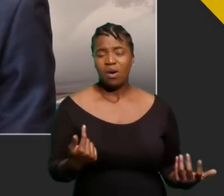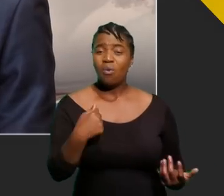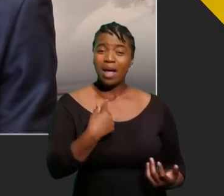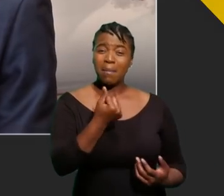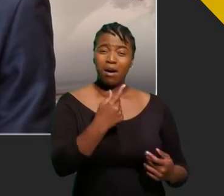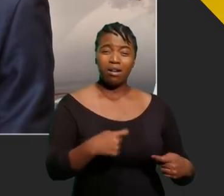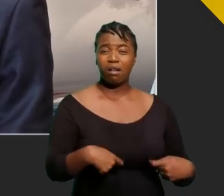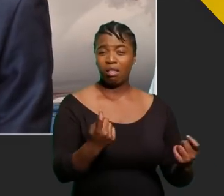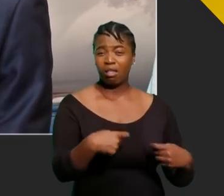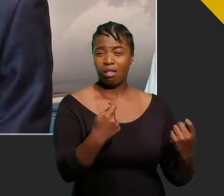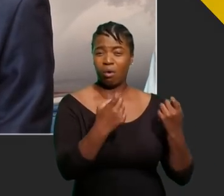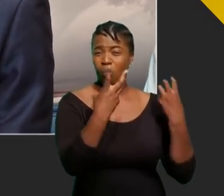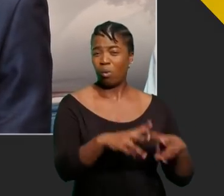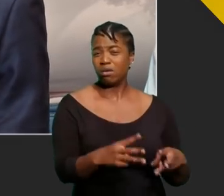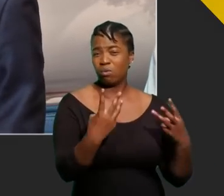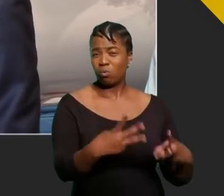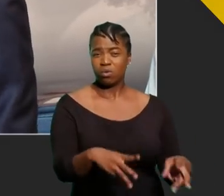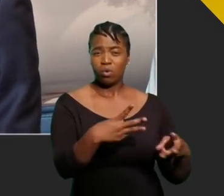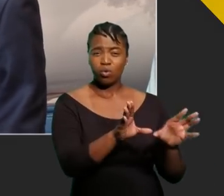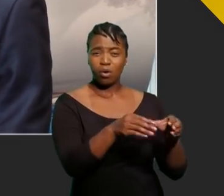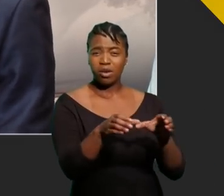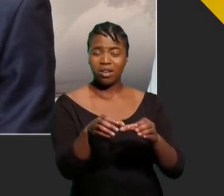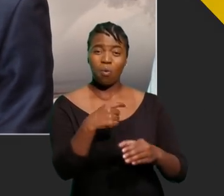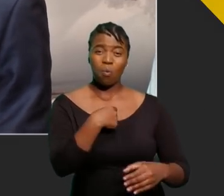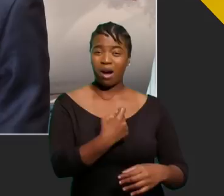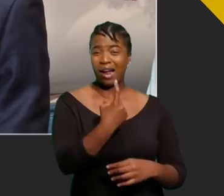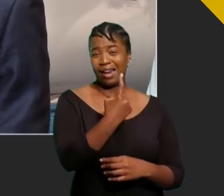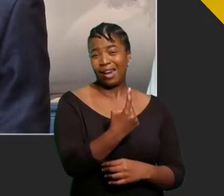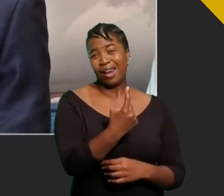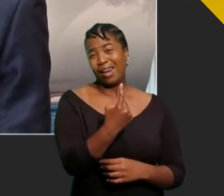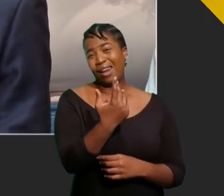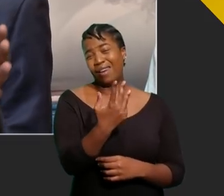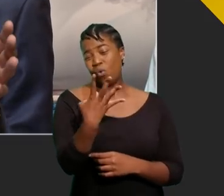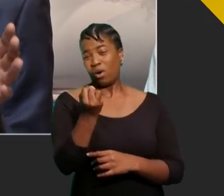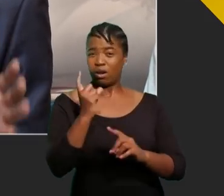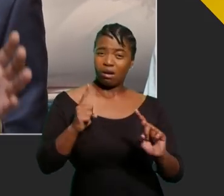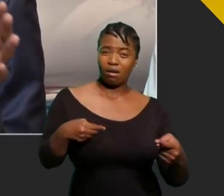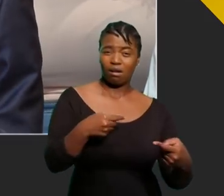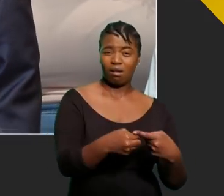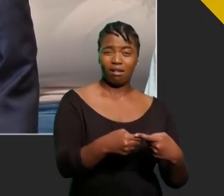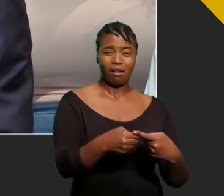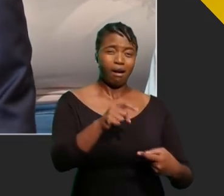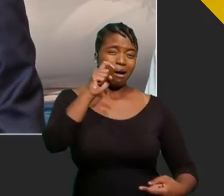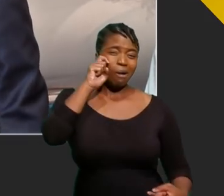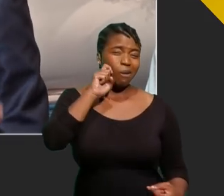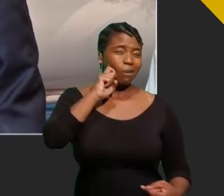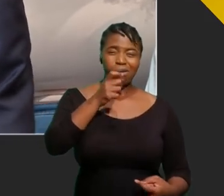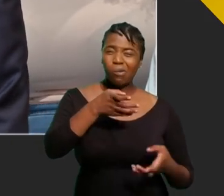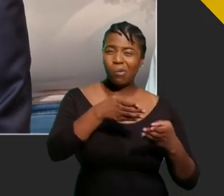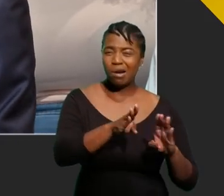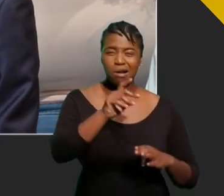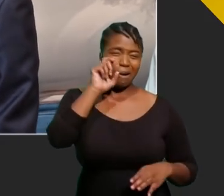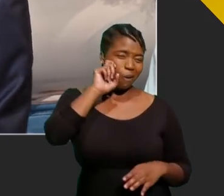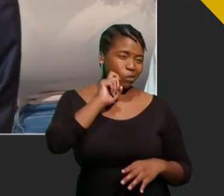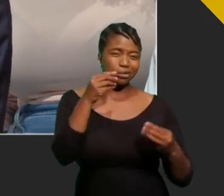The amount of money that's been wasted in these commissions. Mm. And like you said, it's from 1940. Mm. You come in with old tricks and old